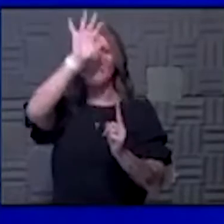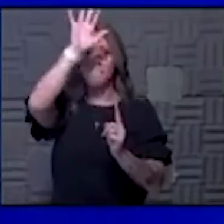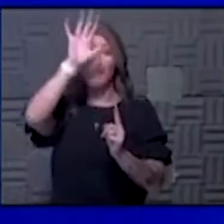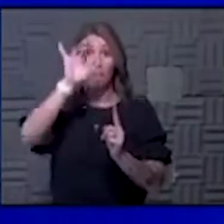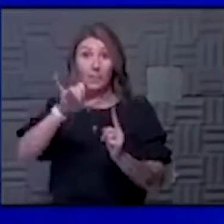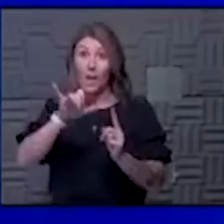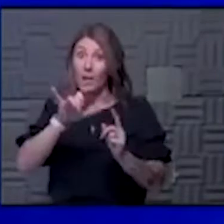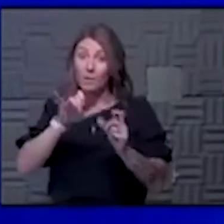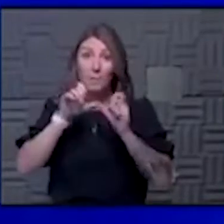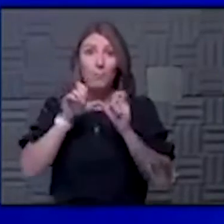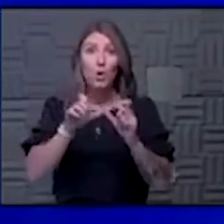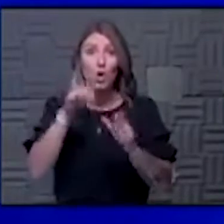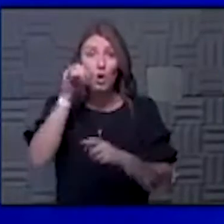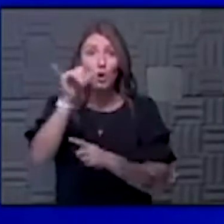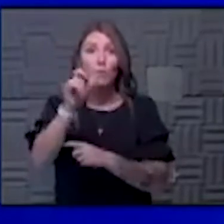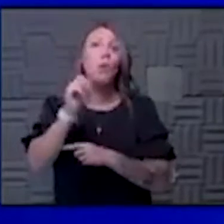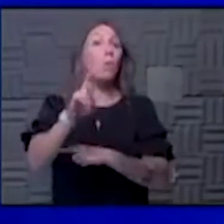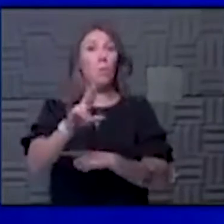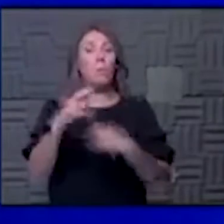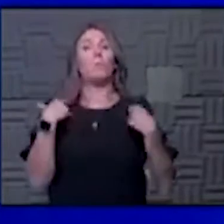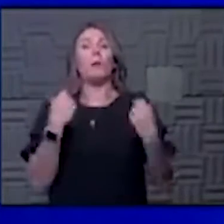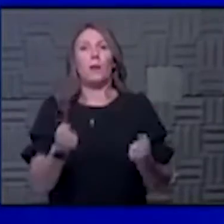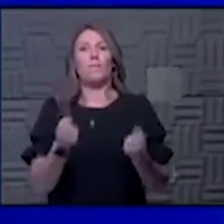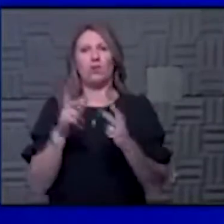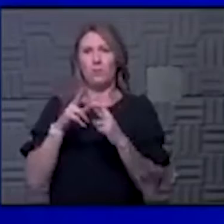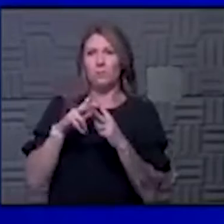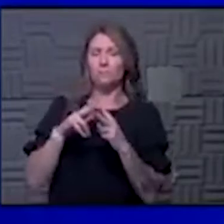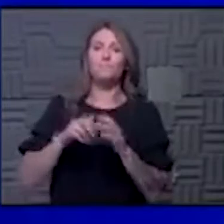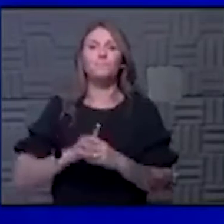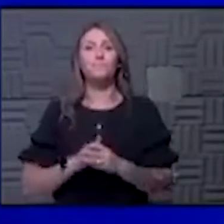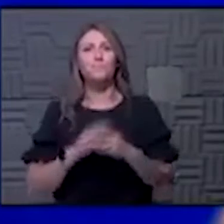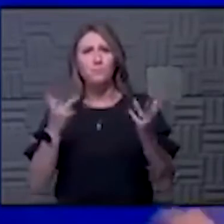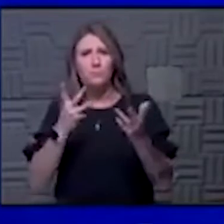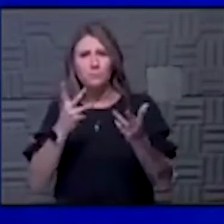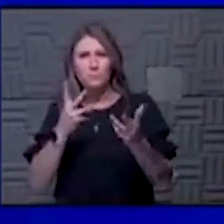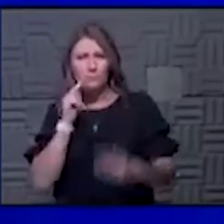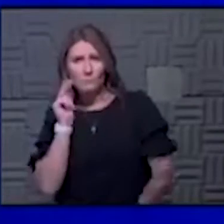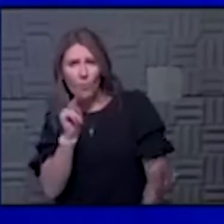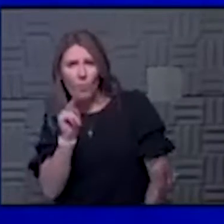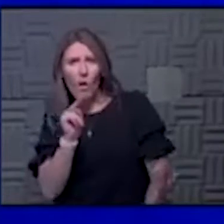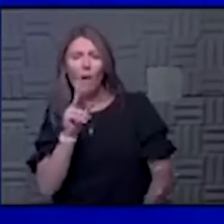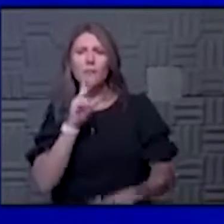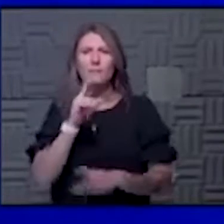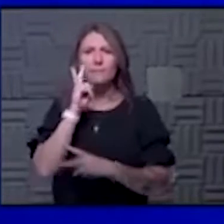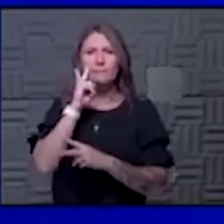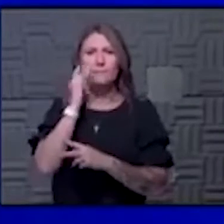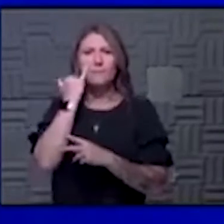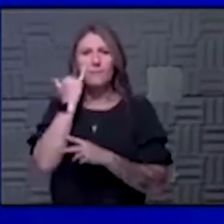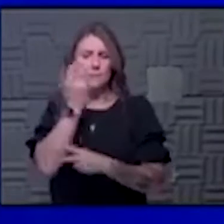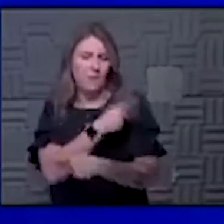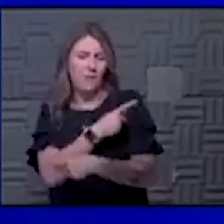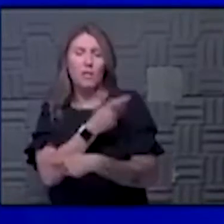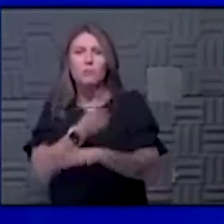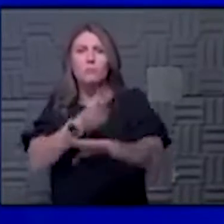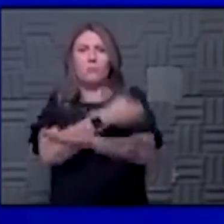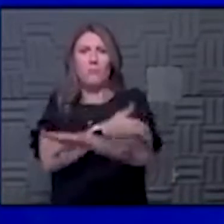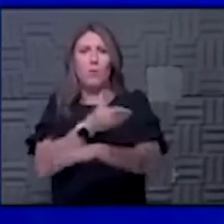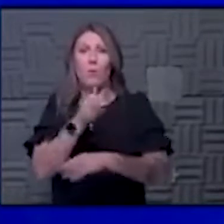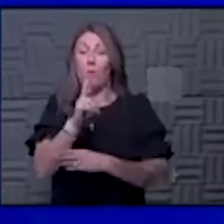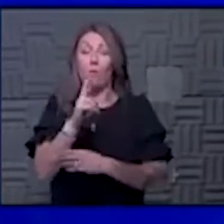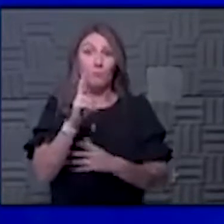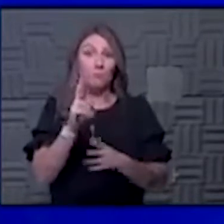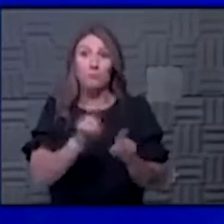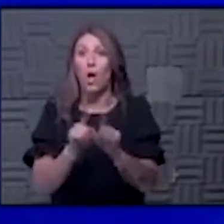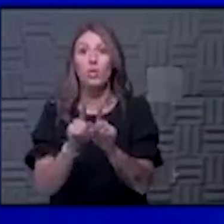deficit, or you could have recovery. And so what we've been watching is to see if those patients got better, and also whether that's just something